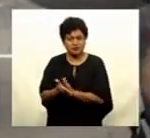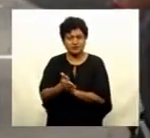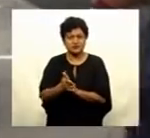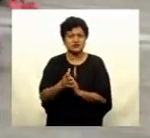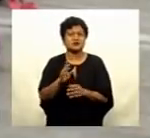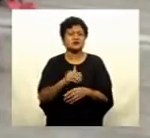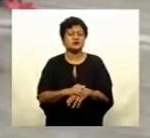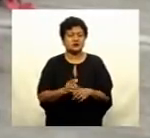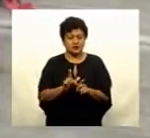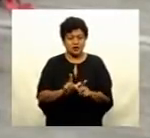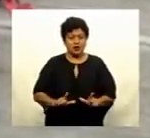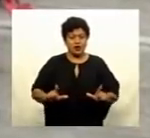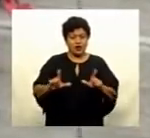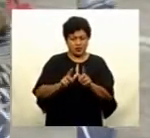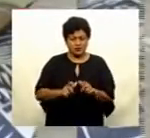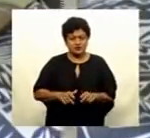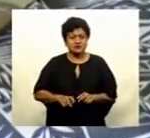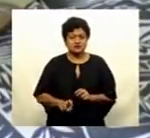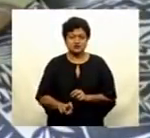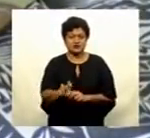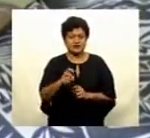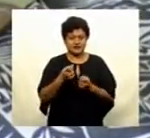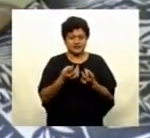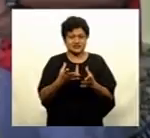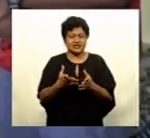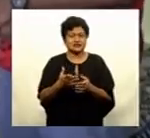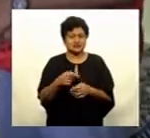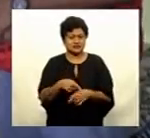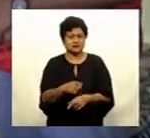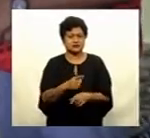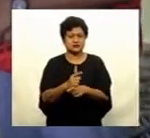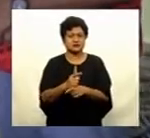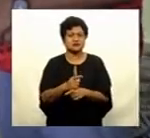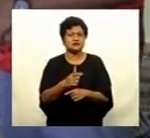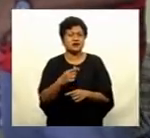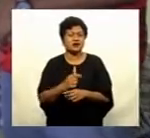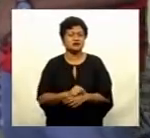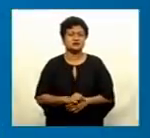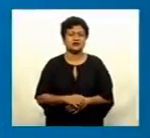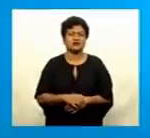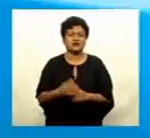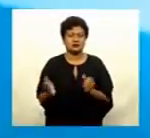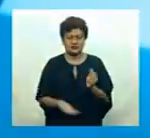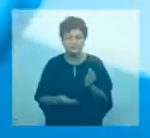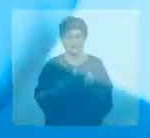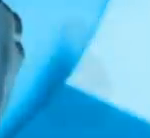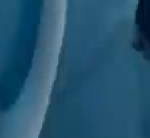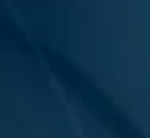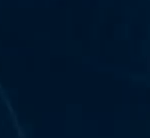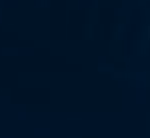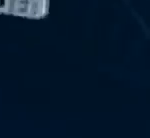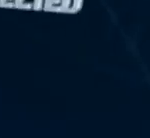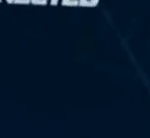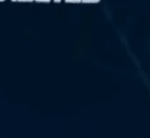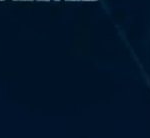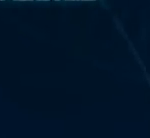travel starts this week and cane farmers receive assistance.